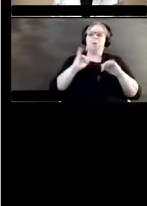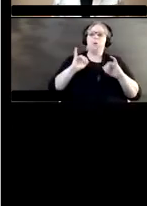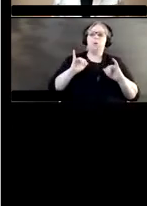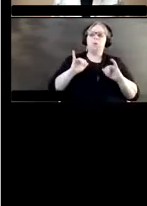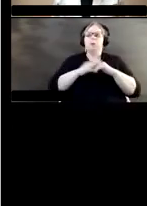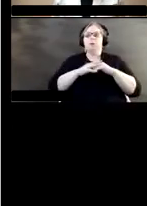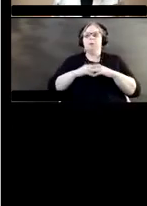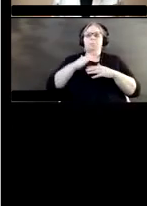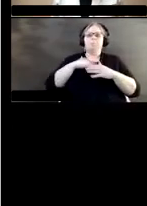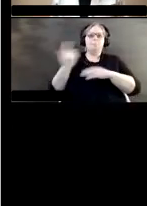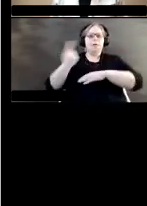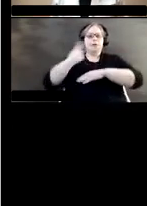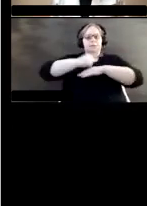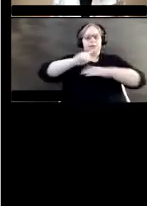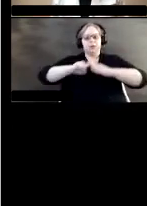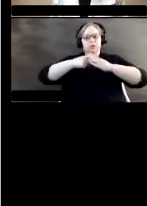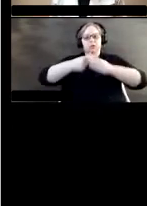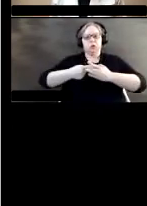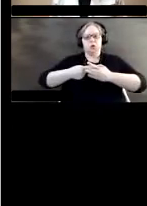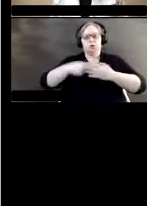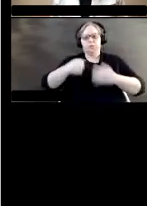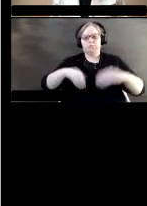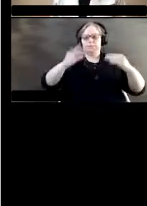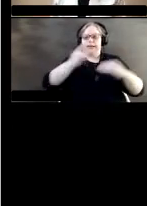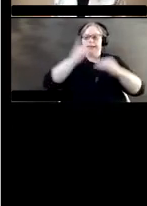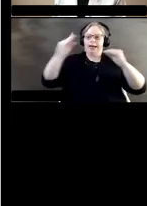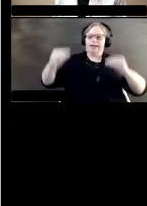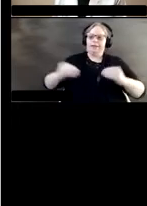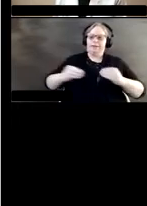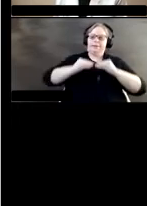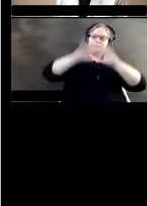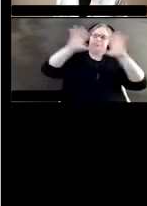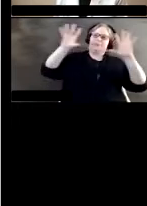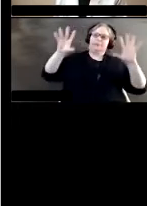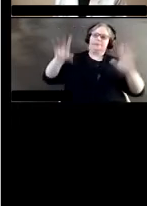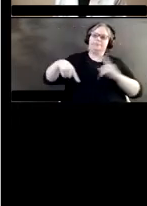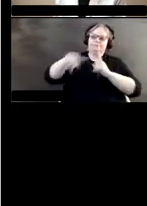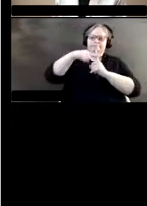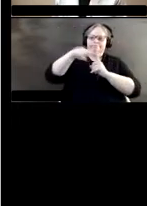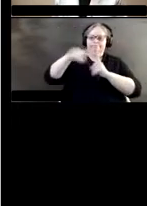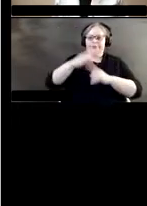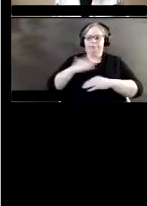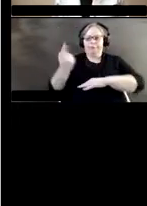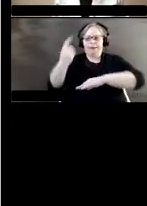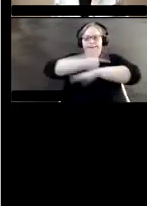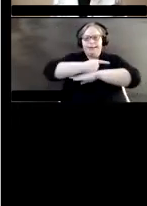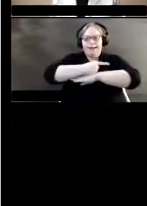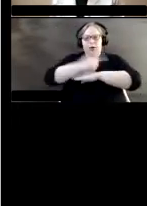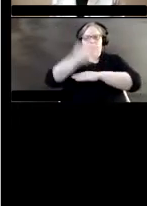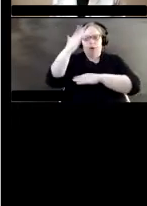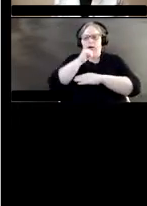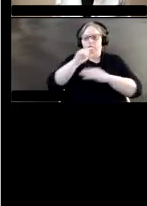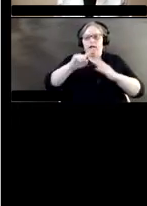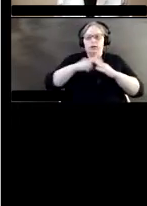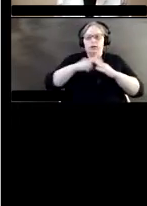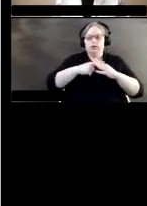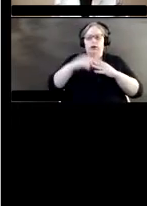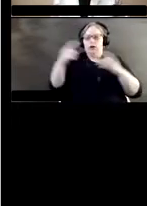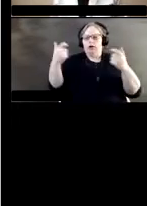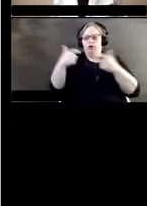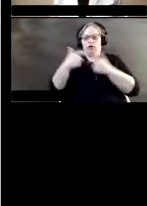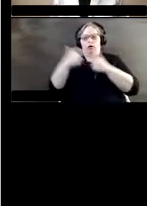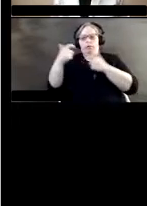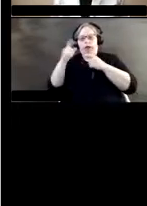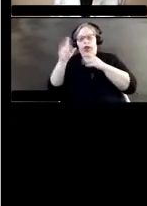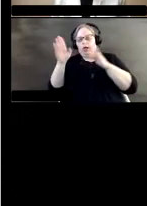start my day being in the light and finding the positive in my day today, so you don't automatically go towards the negative things